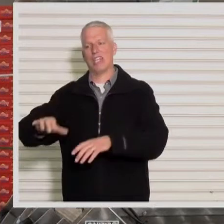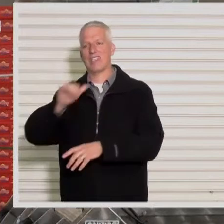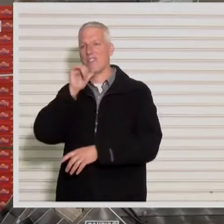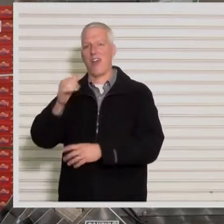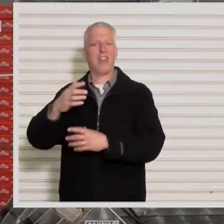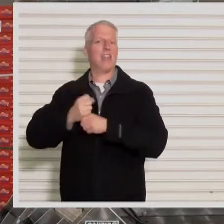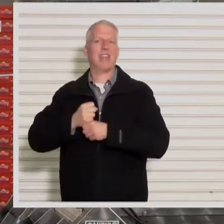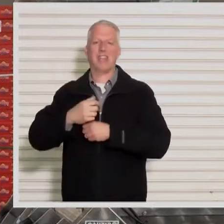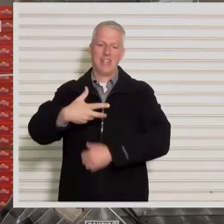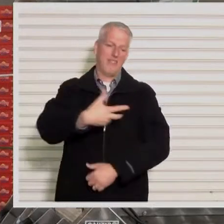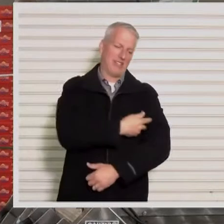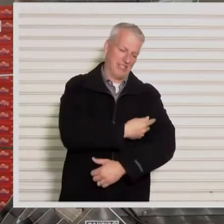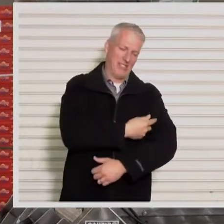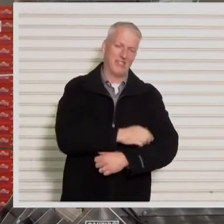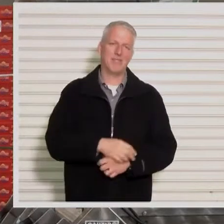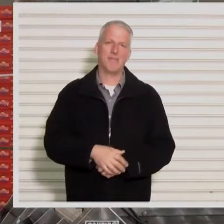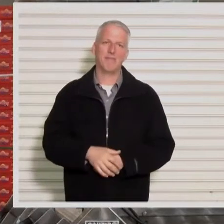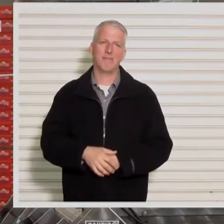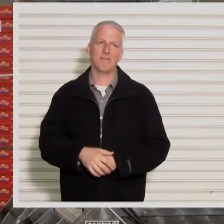vaccines.